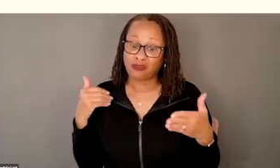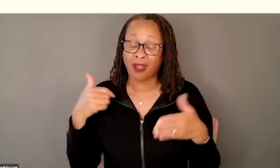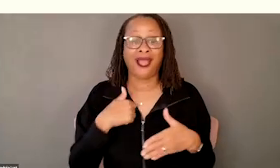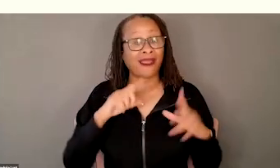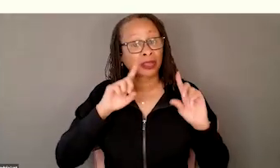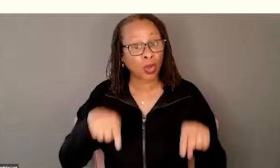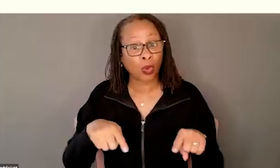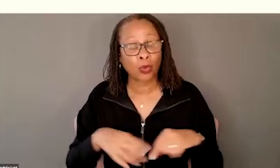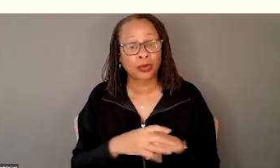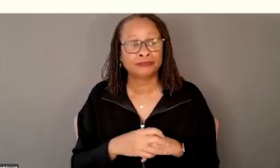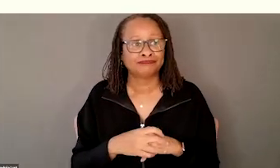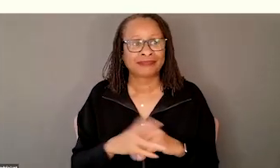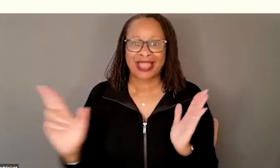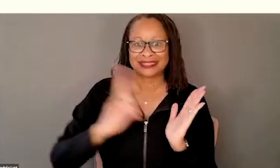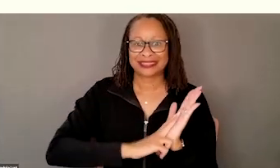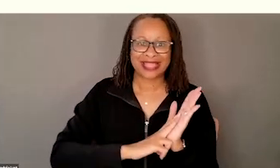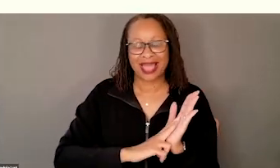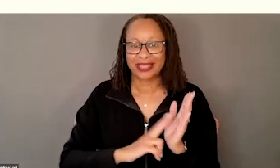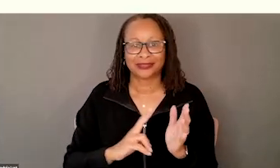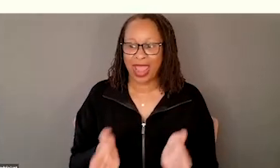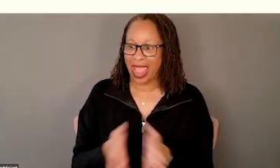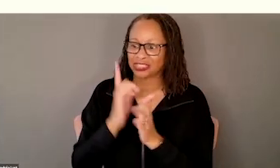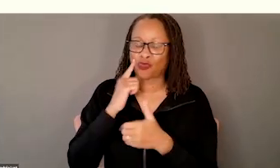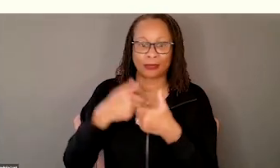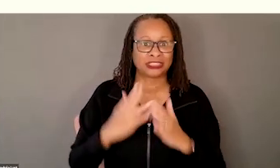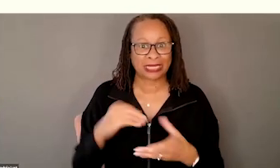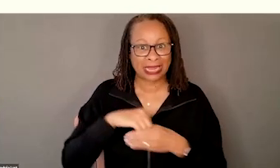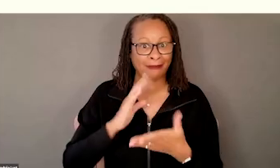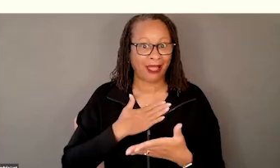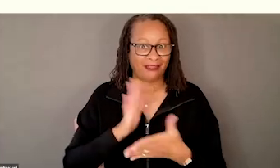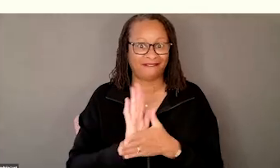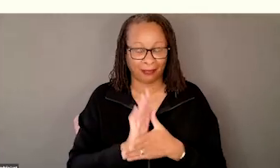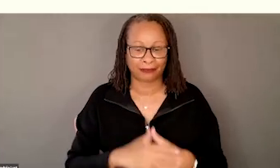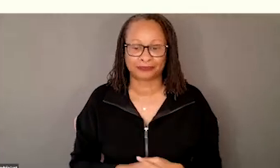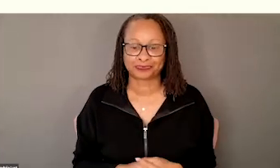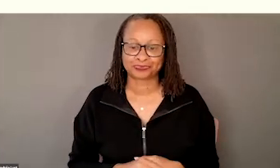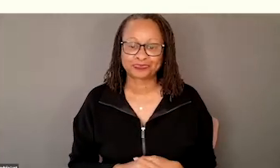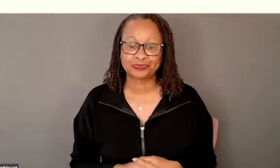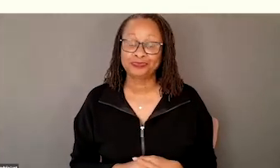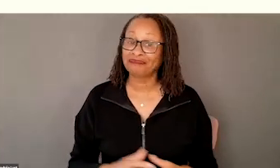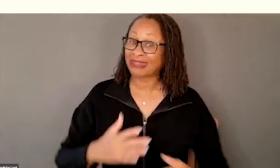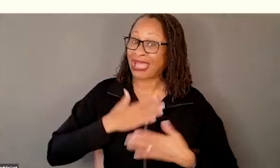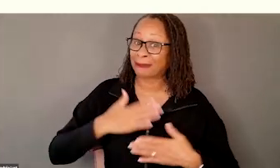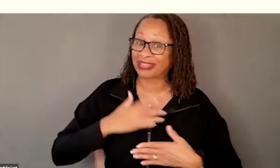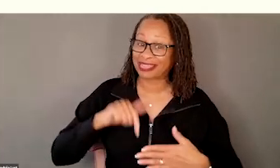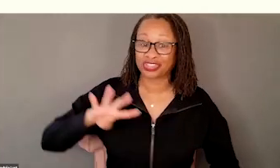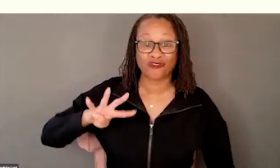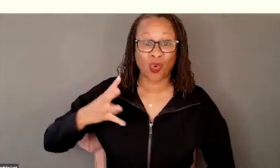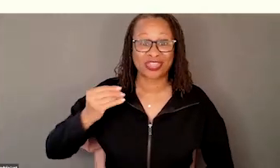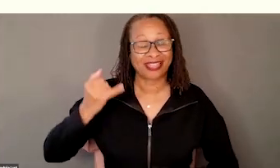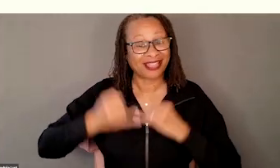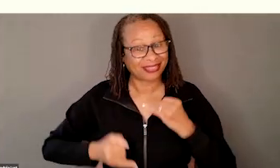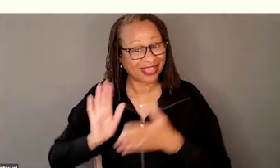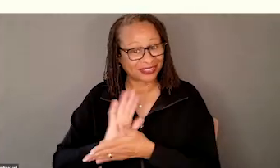go and, sign a participant on to work on my film. Um, Happily, this is the fourth and last video